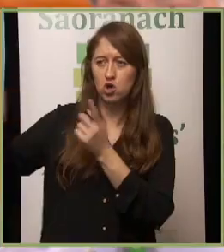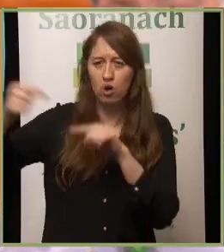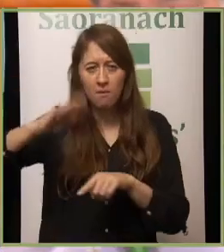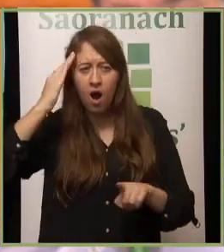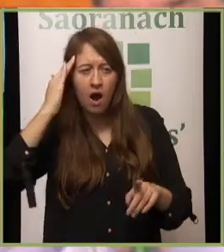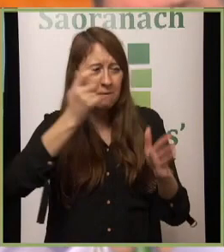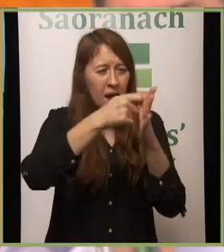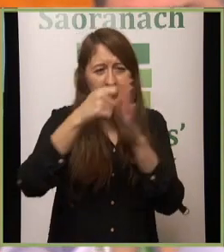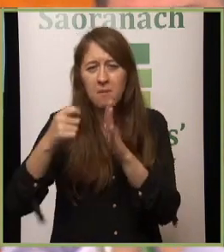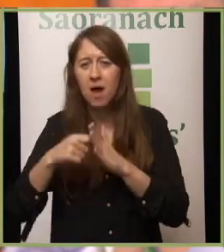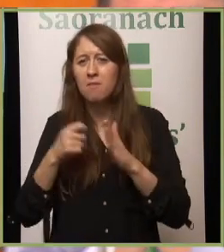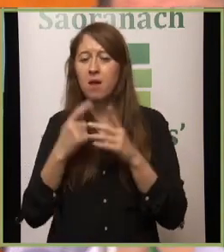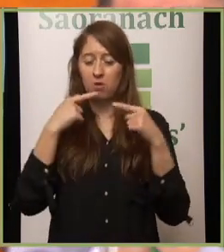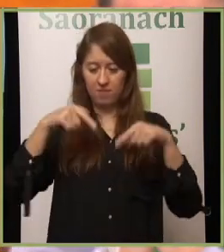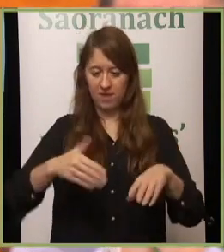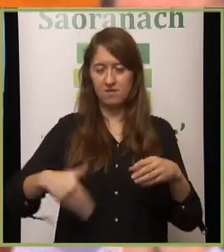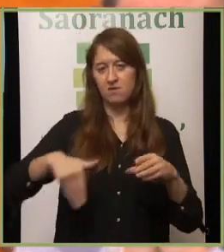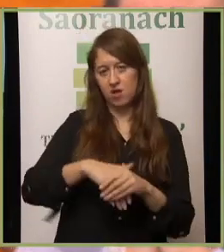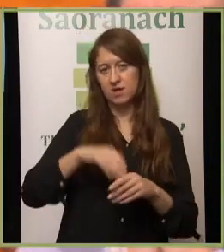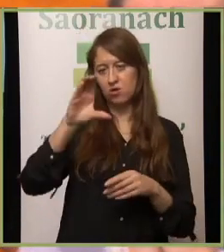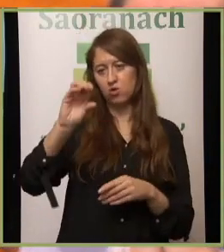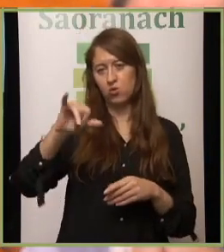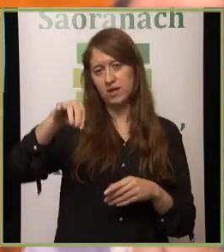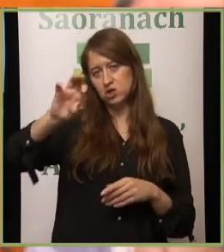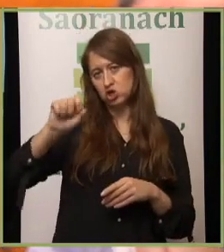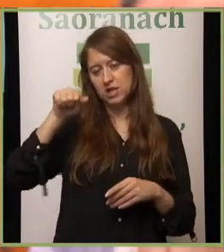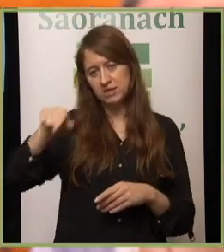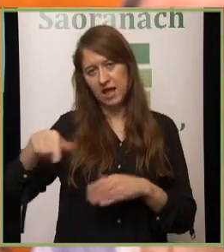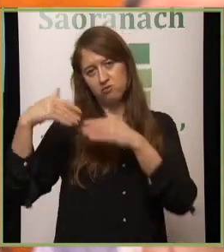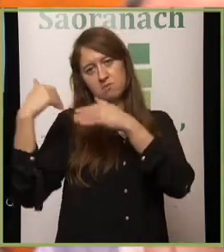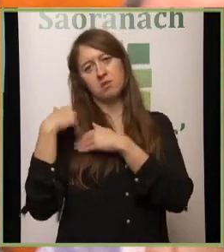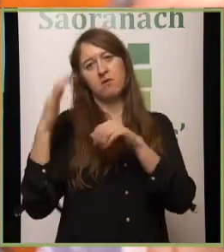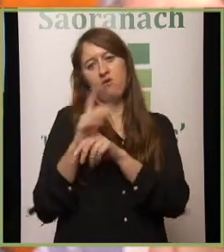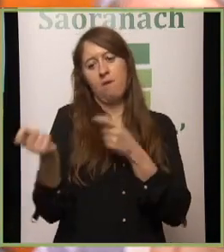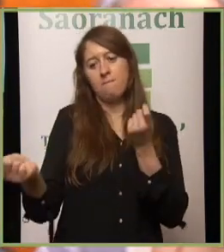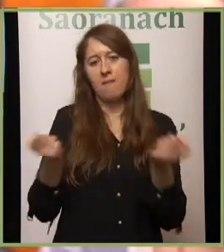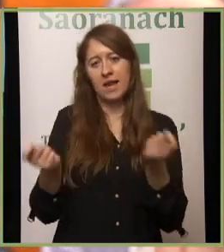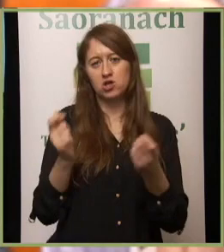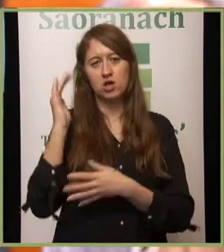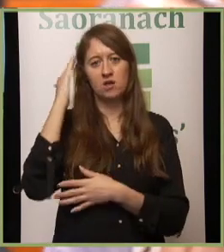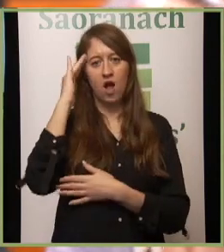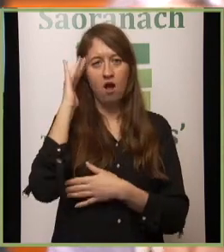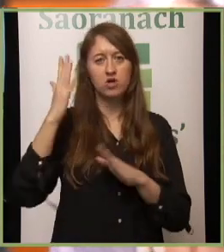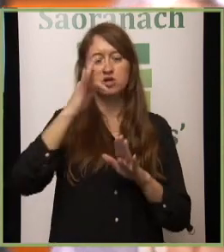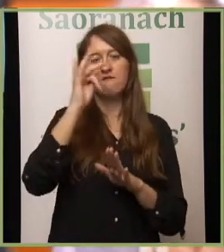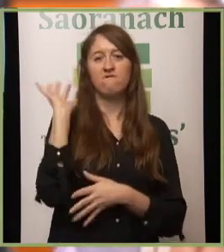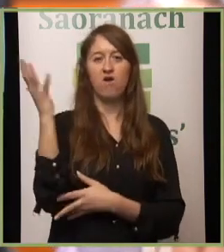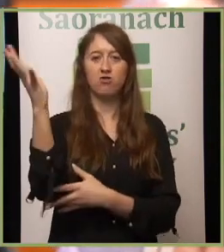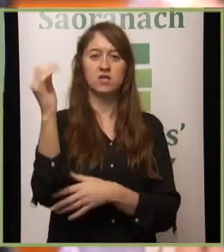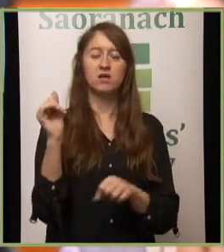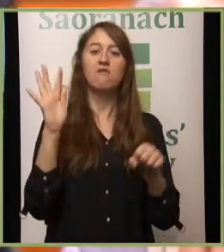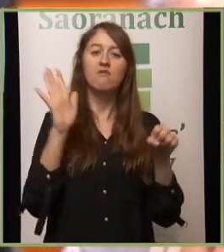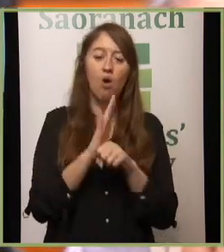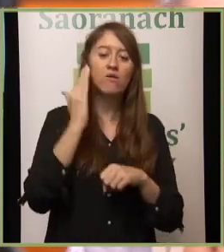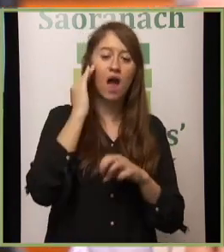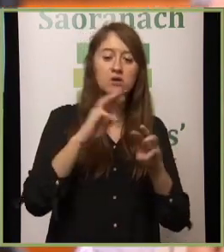this context, Coilte's power is to manage the forests, state forests, on behalf of the Irish people. And I would like